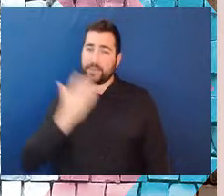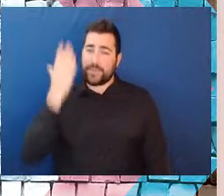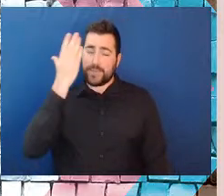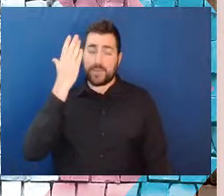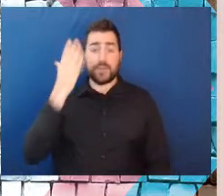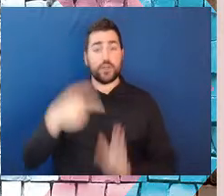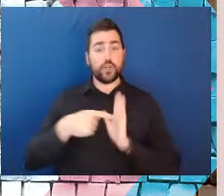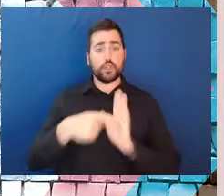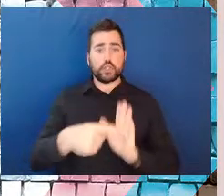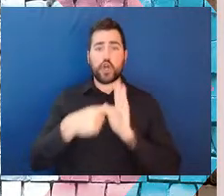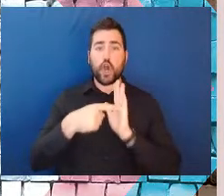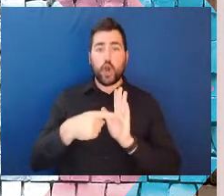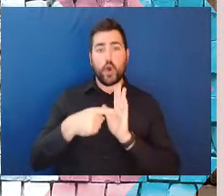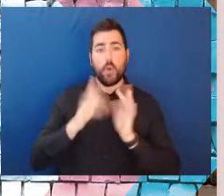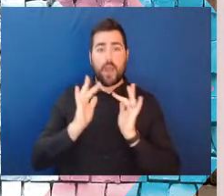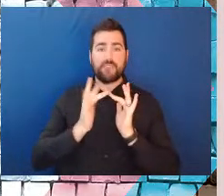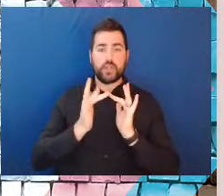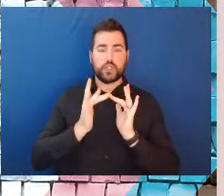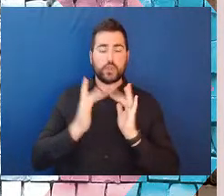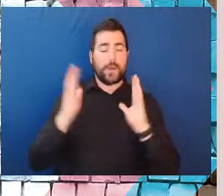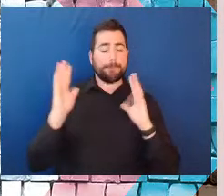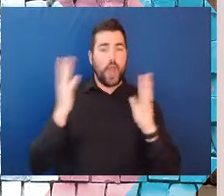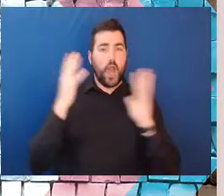love to Waka Shame.